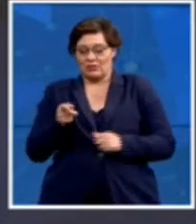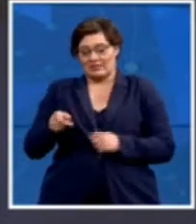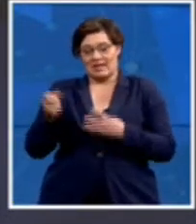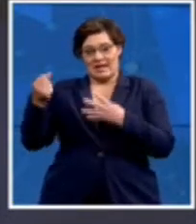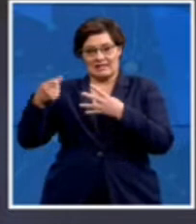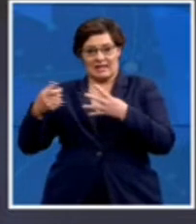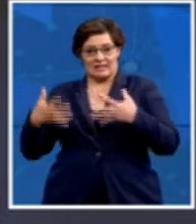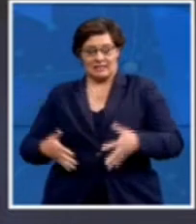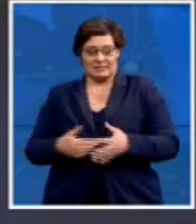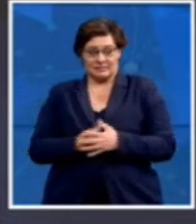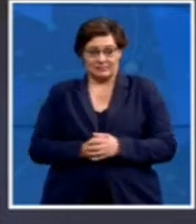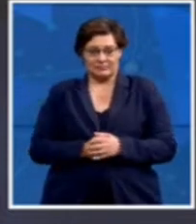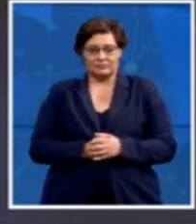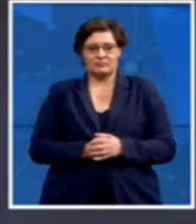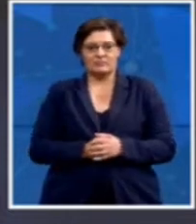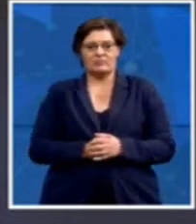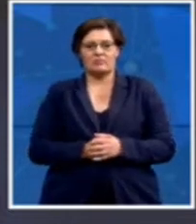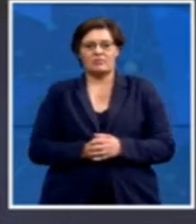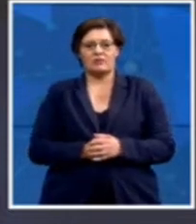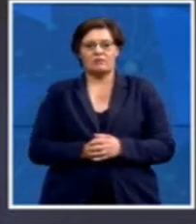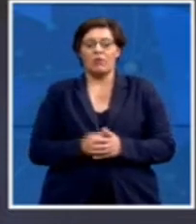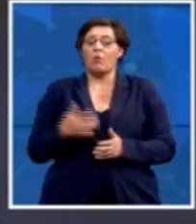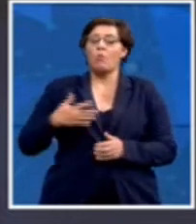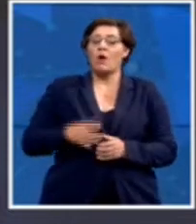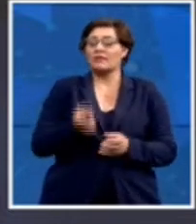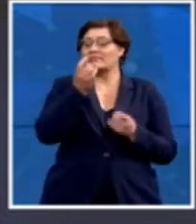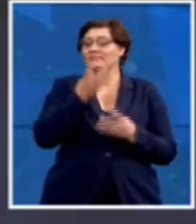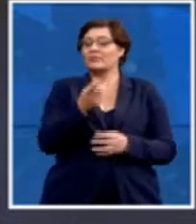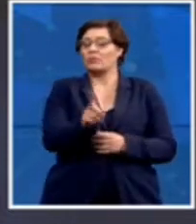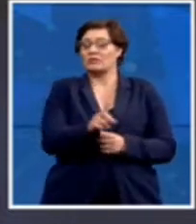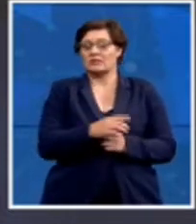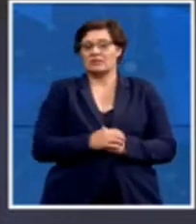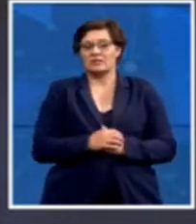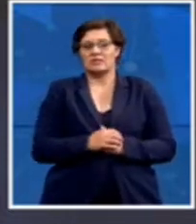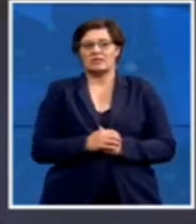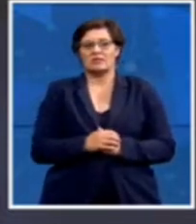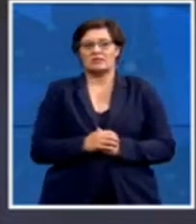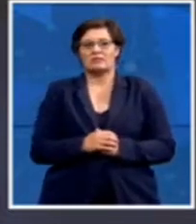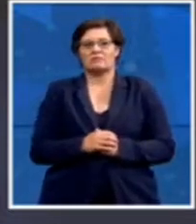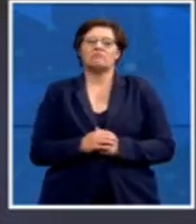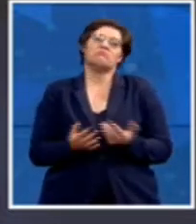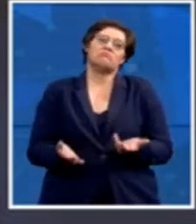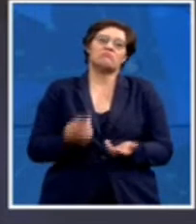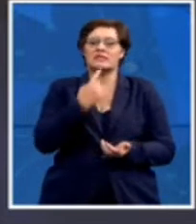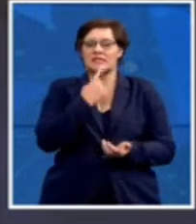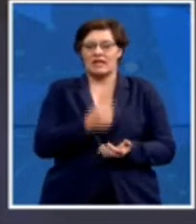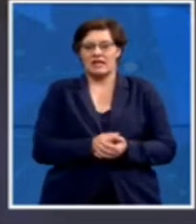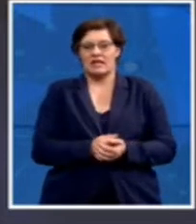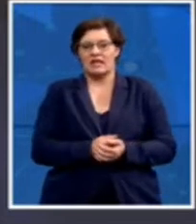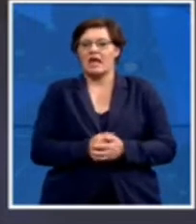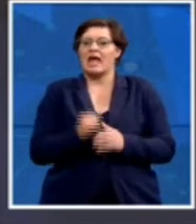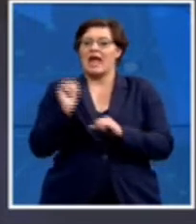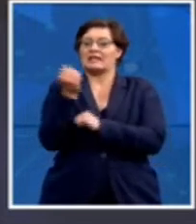at is, let's just say a key industrial customer is required to